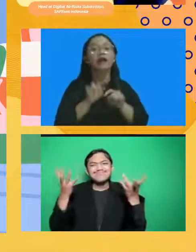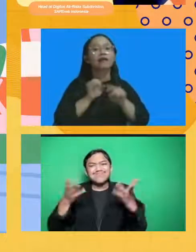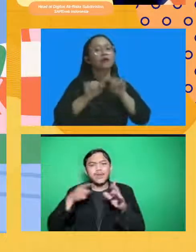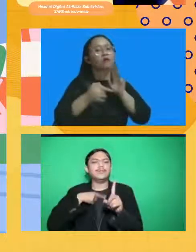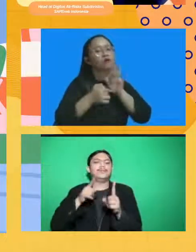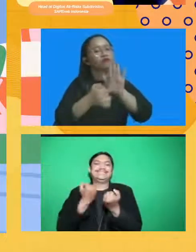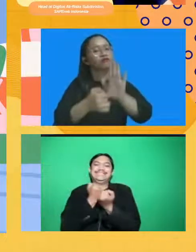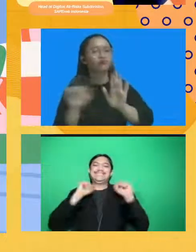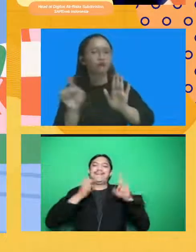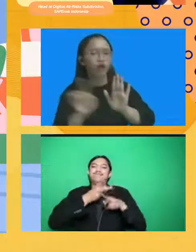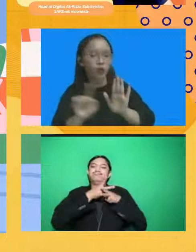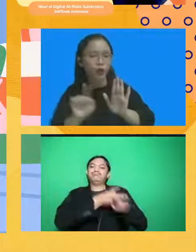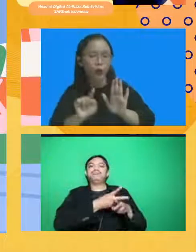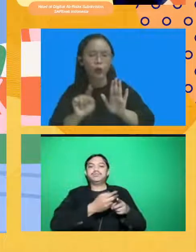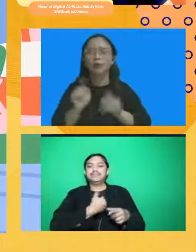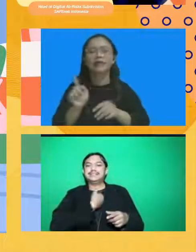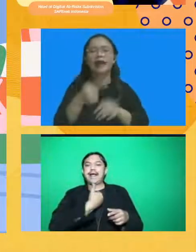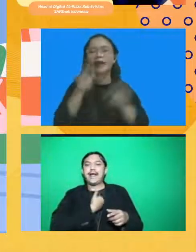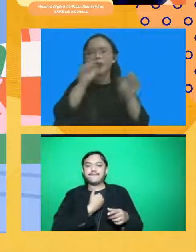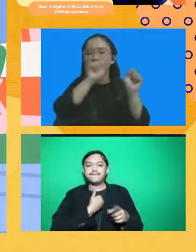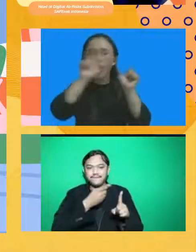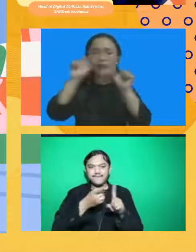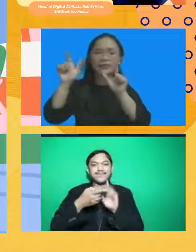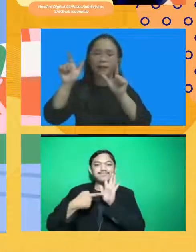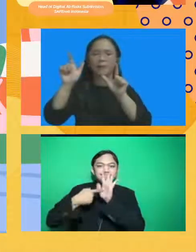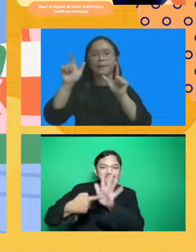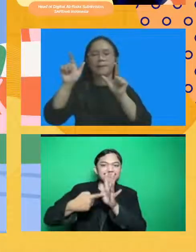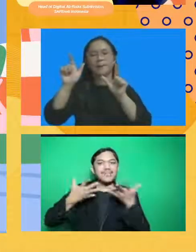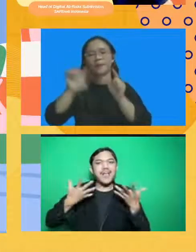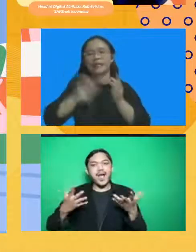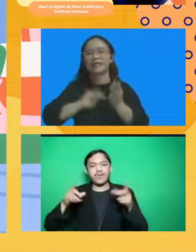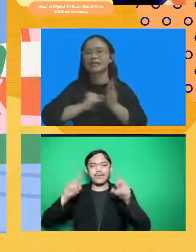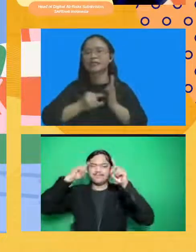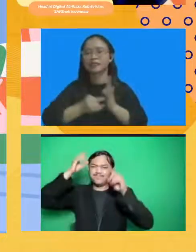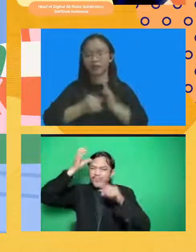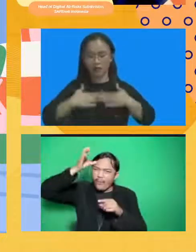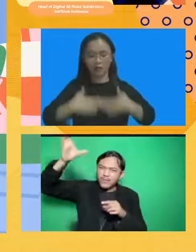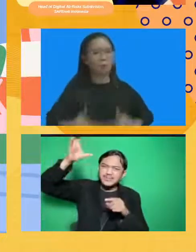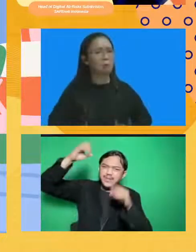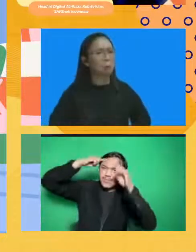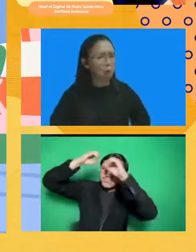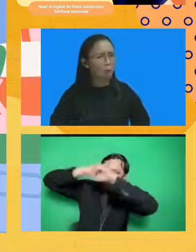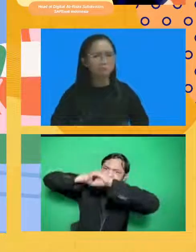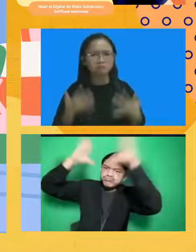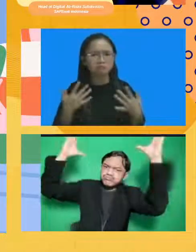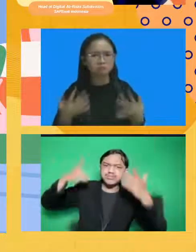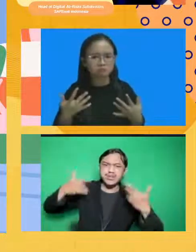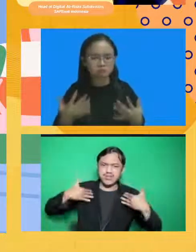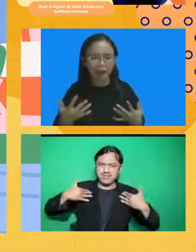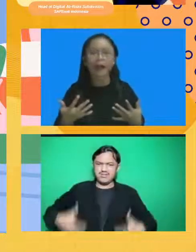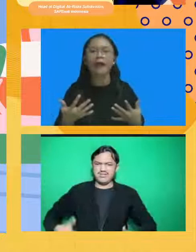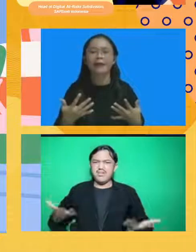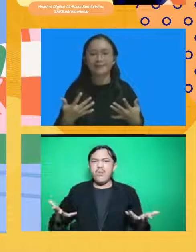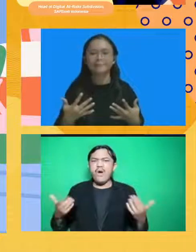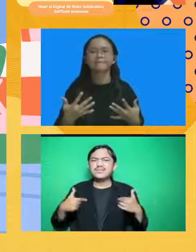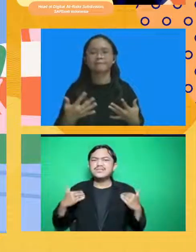concept that I coined as digital body. Of course, this is not an authentic concept. I think all over